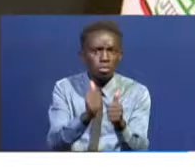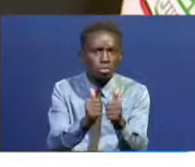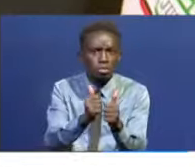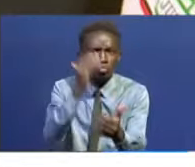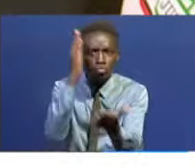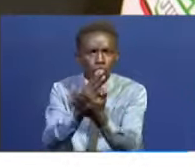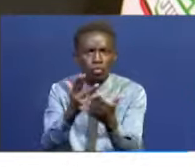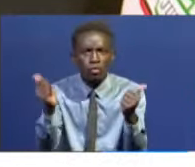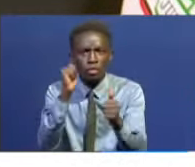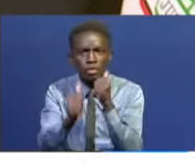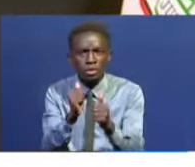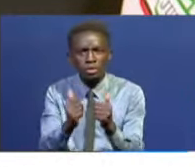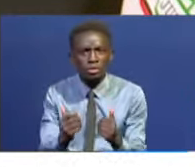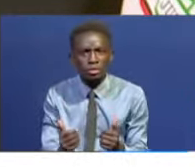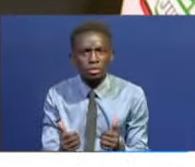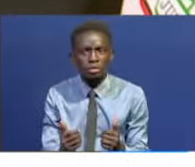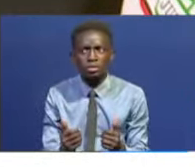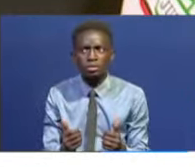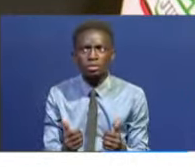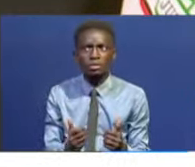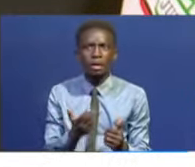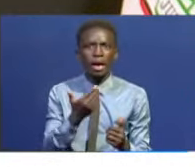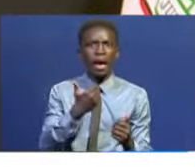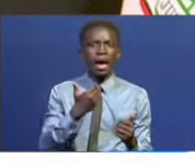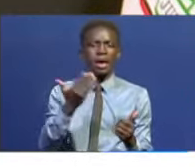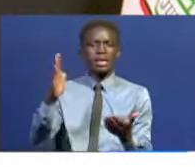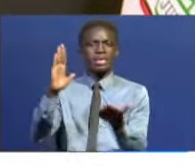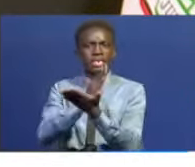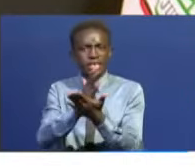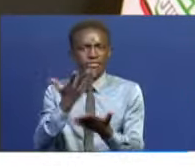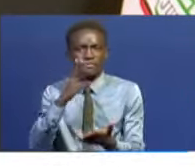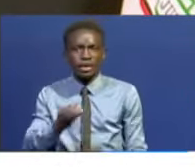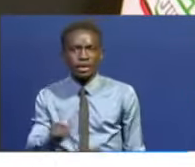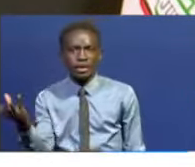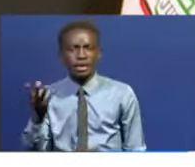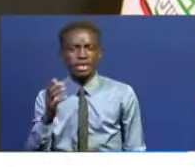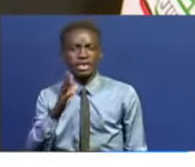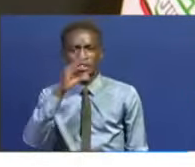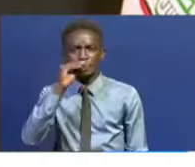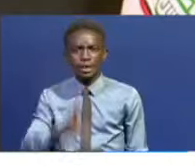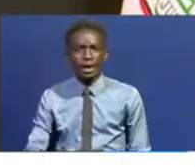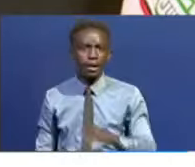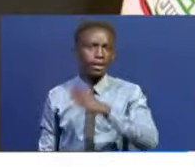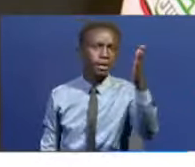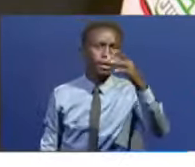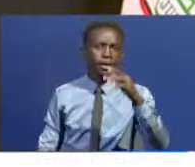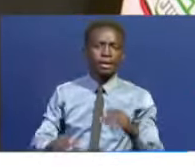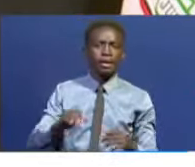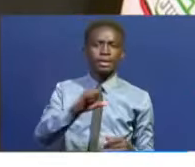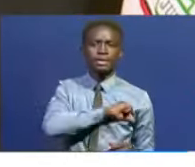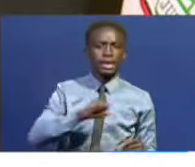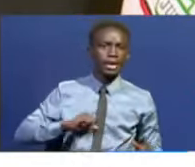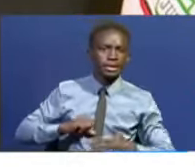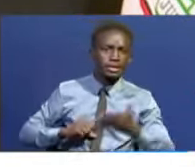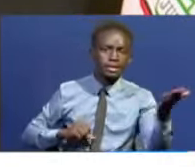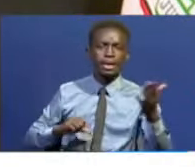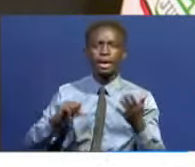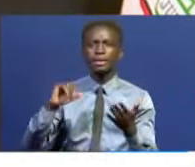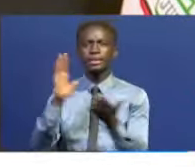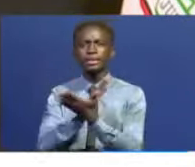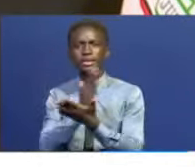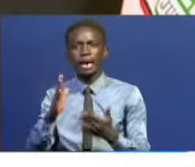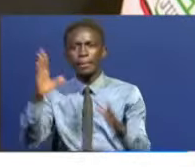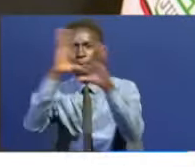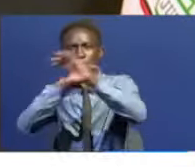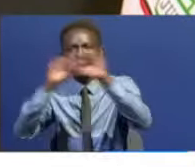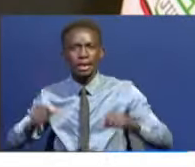or false? They have shared the Speaker, they have shared the Senate, they have shared Deputy President, they have shared the President. That's what I've been